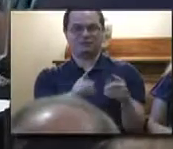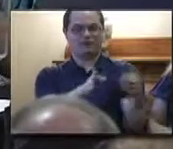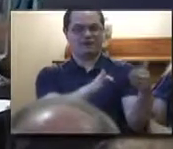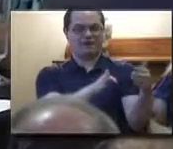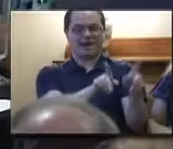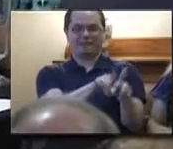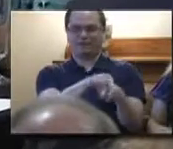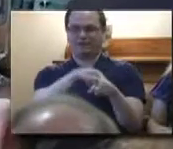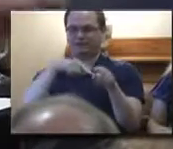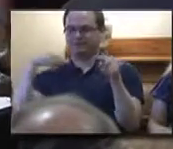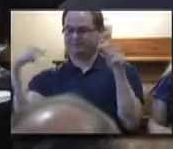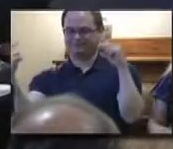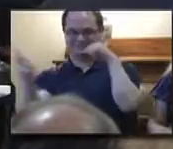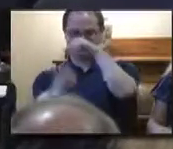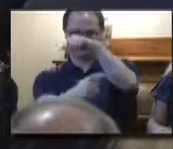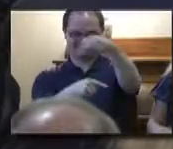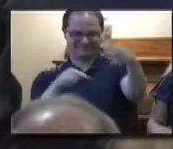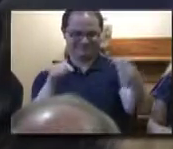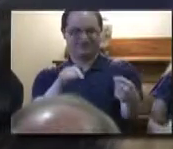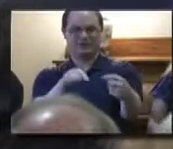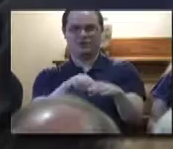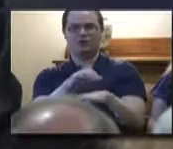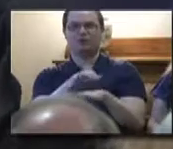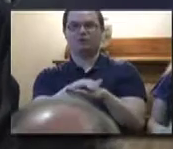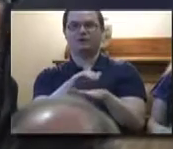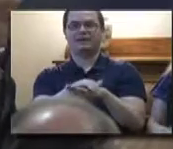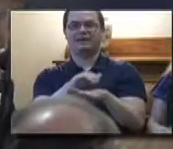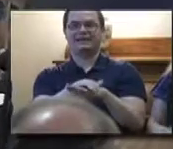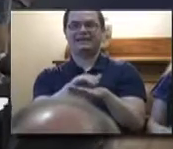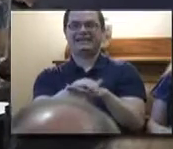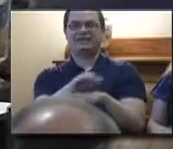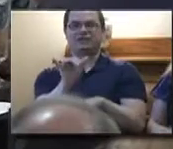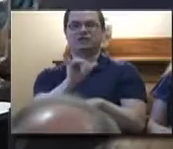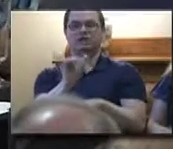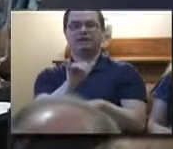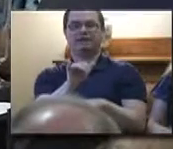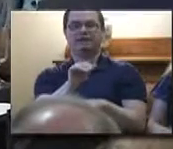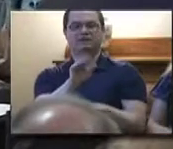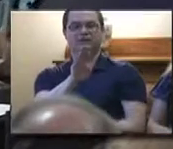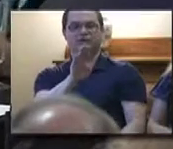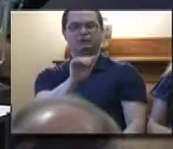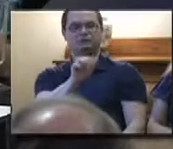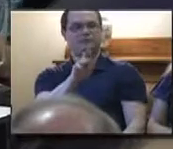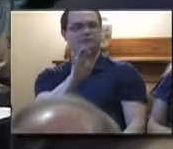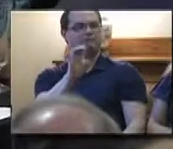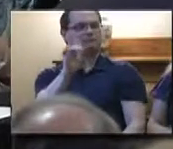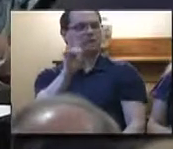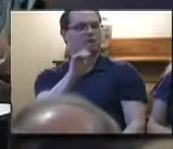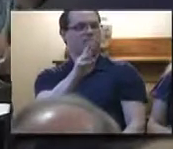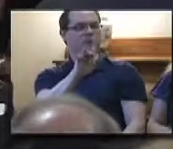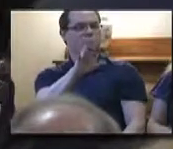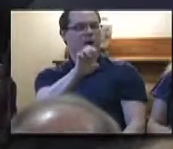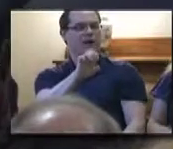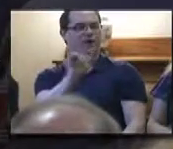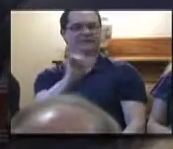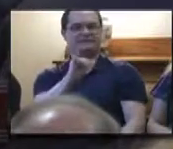discussion 180 degrees, and I'm going to talk about English words as being barbed wire and as presenting